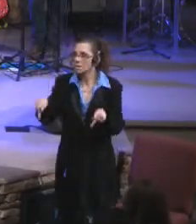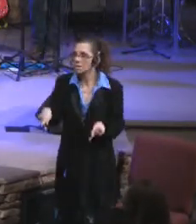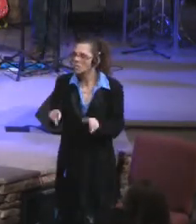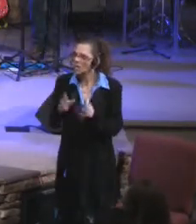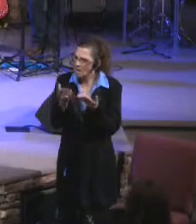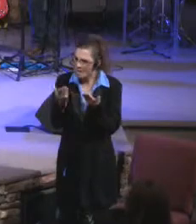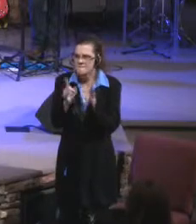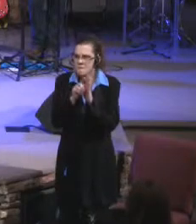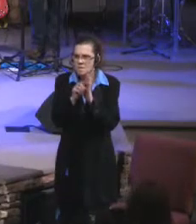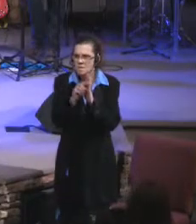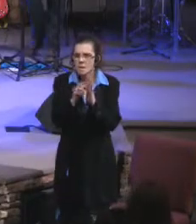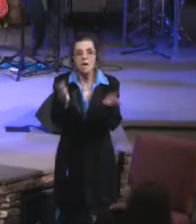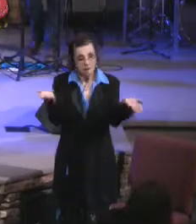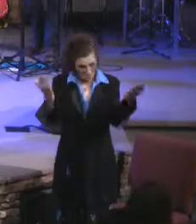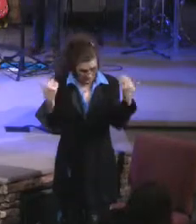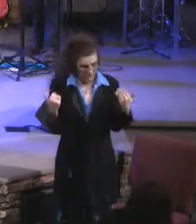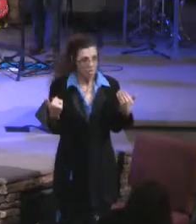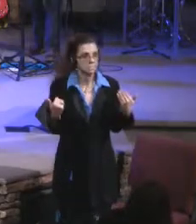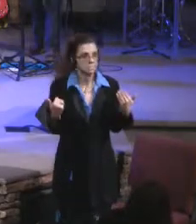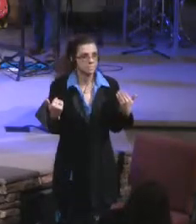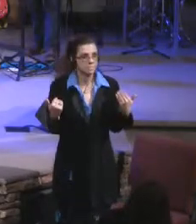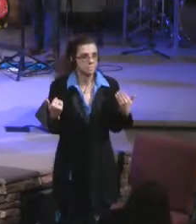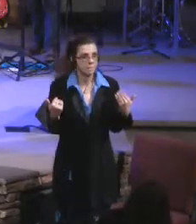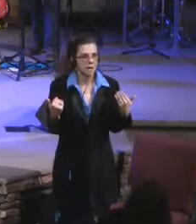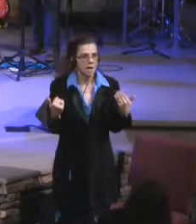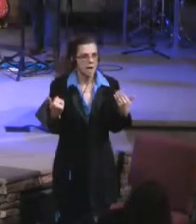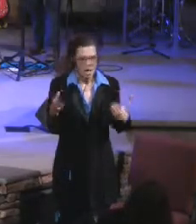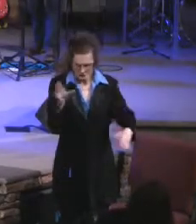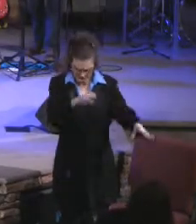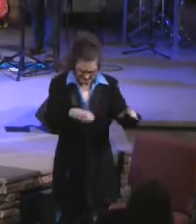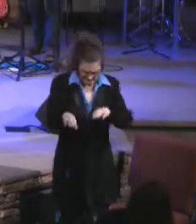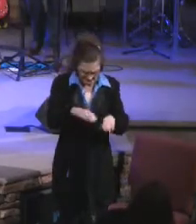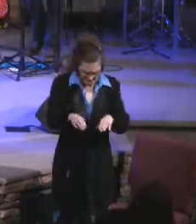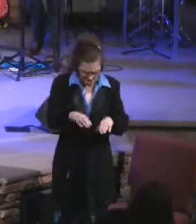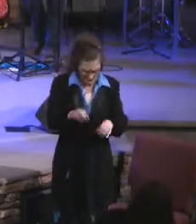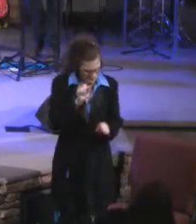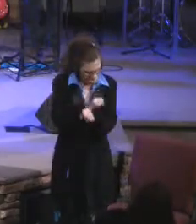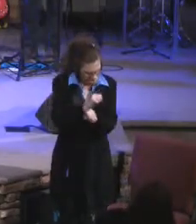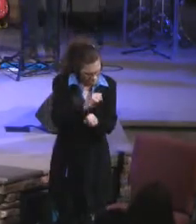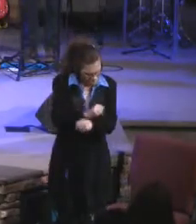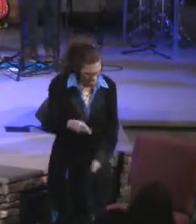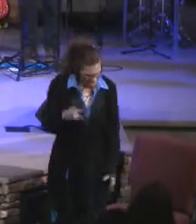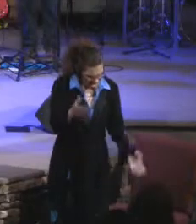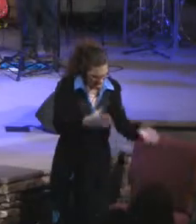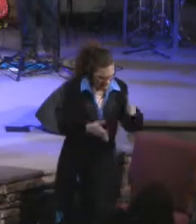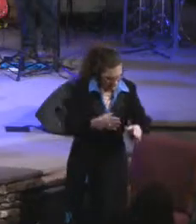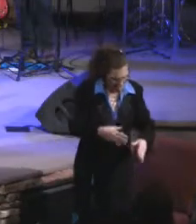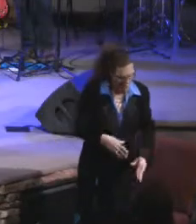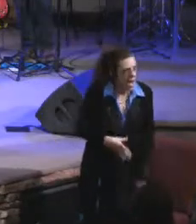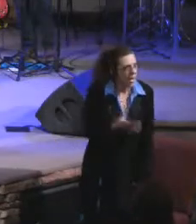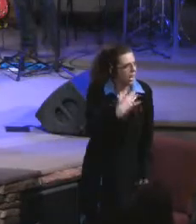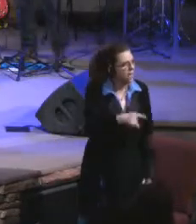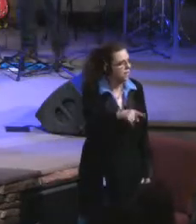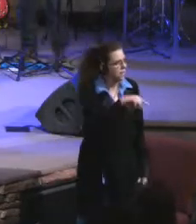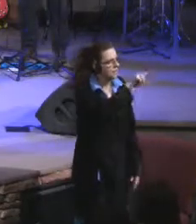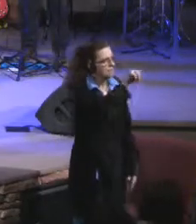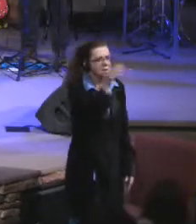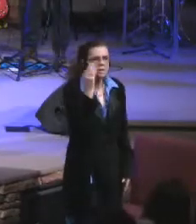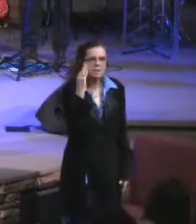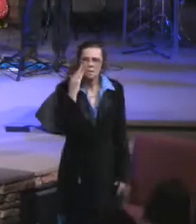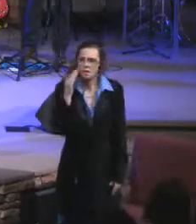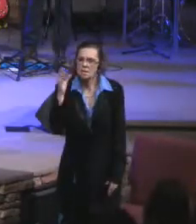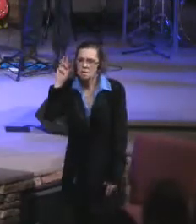please. I'm going to ask you to come and let's deal with it. Let's deal with it. I would like to think that everybody here under the sound